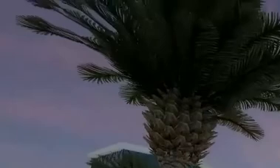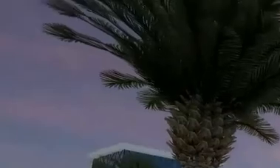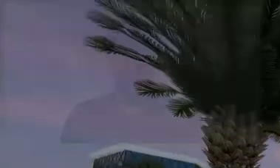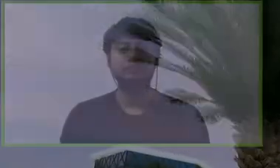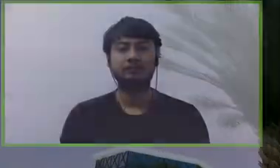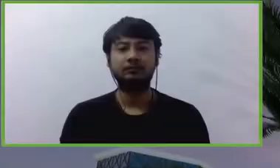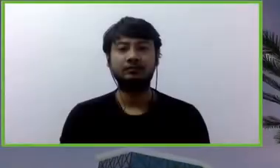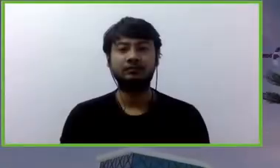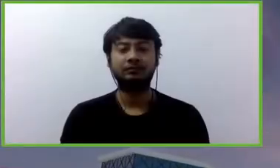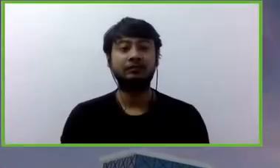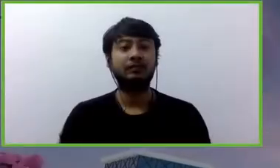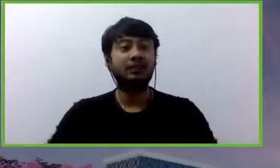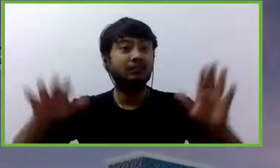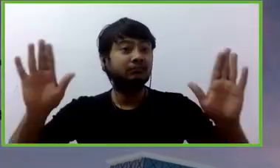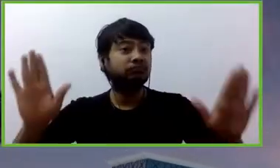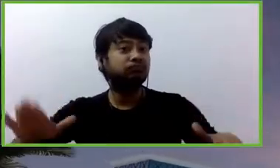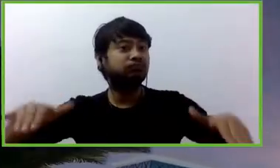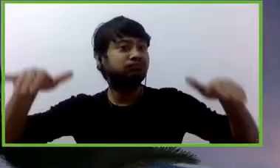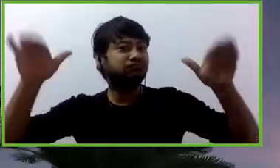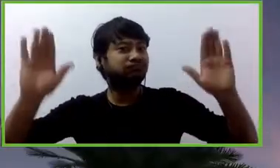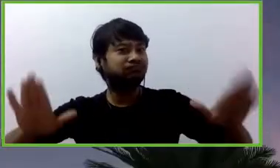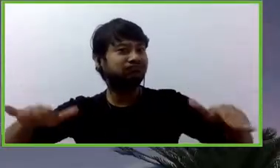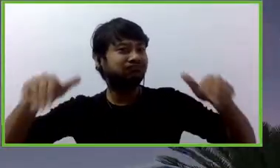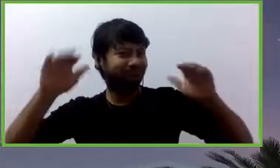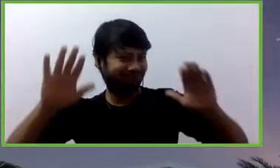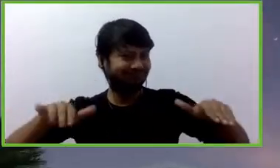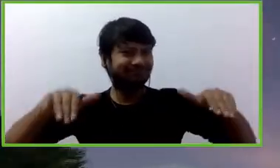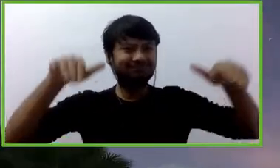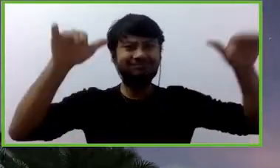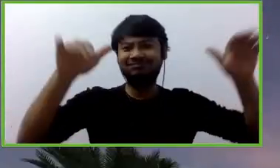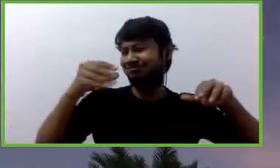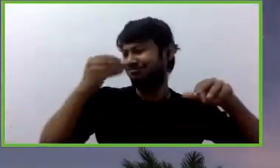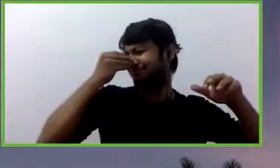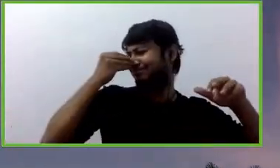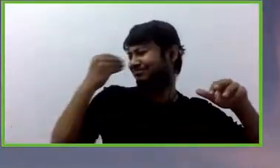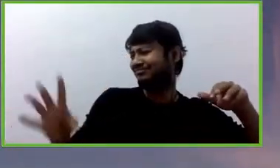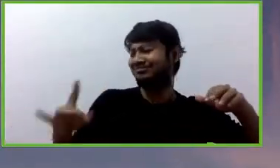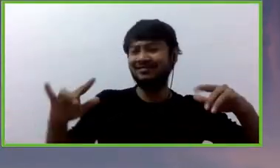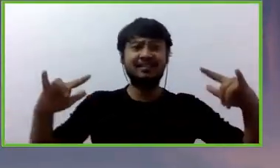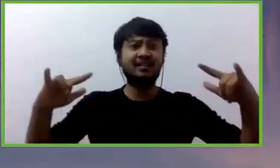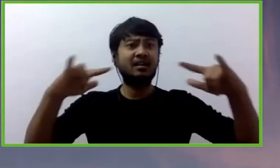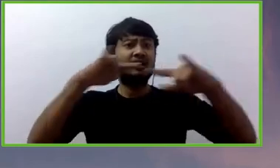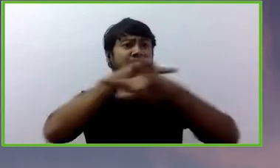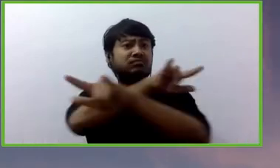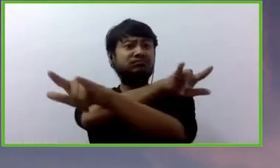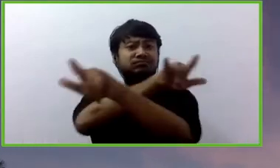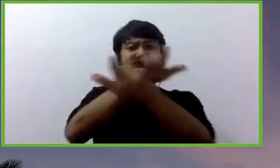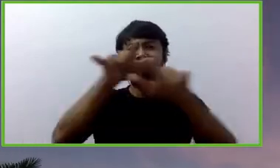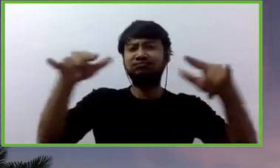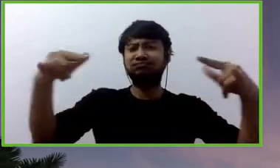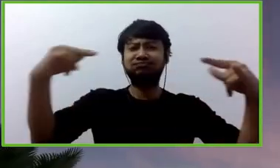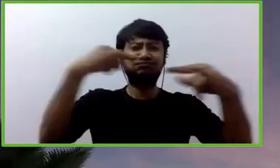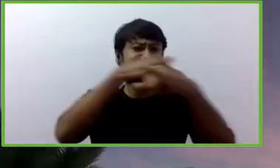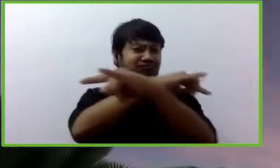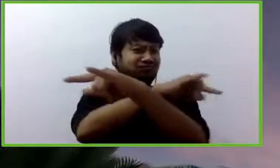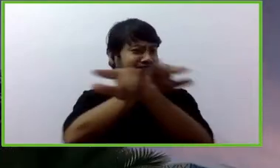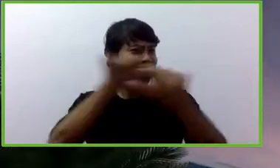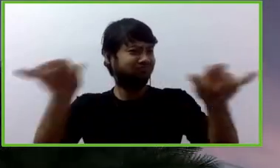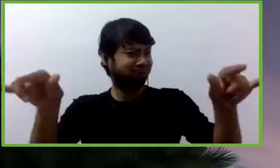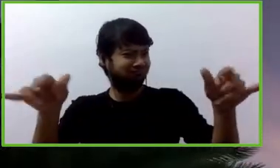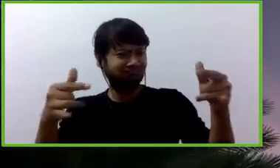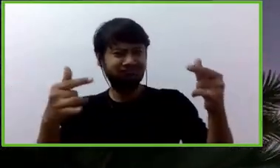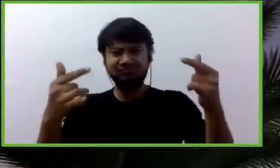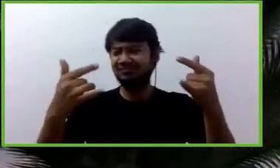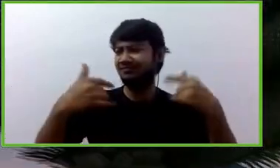Bird, when it flies, doesn't care about its size. And airplanes, even with their weight, can soar across the skies. From STEM to arts to sports, we have traveled